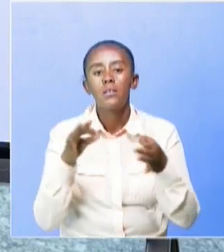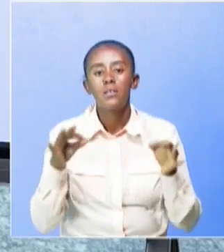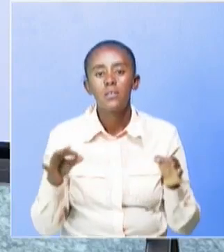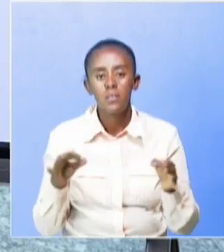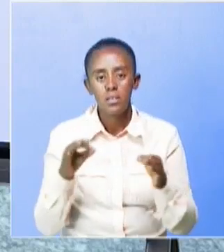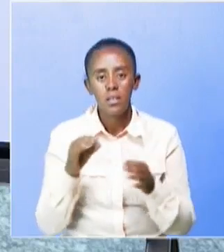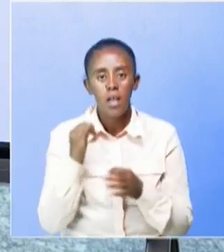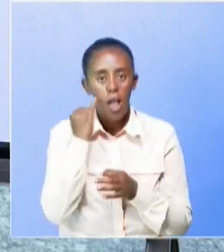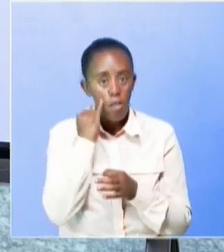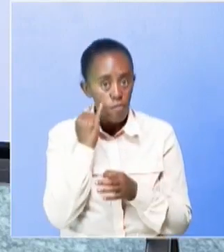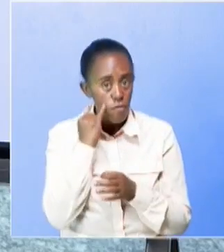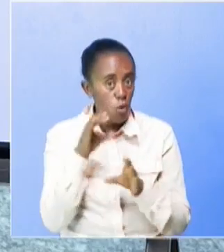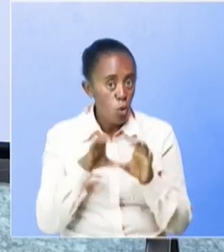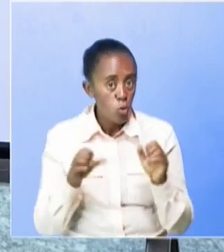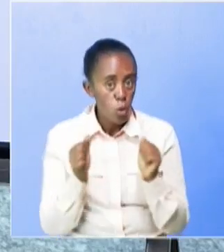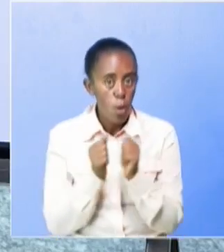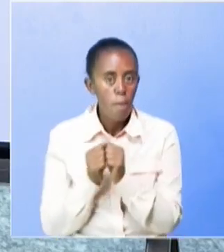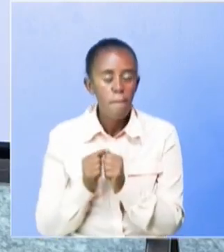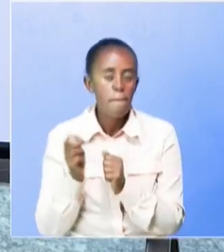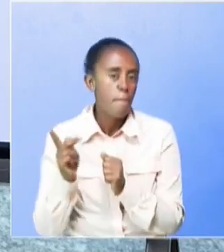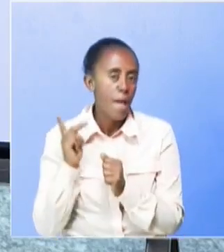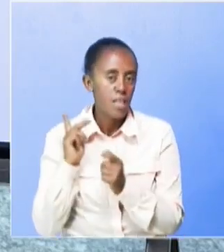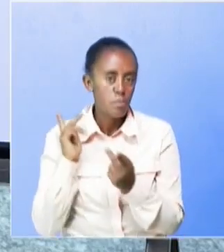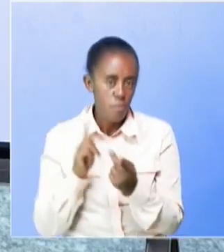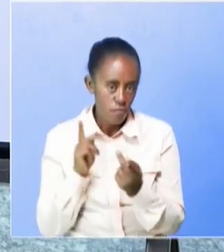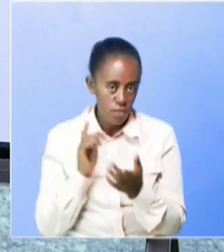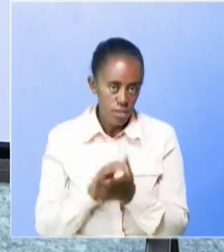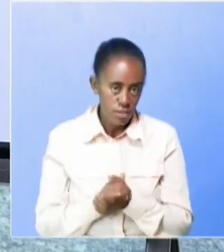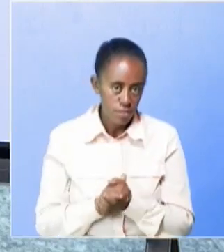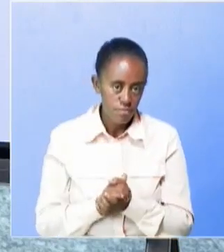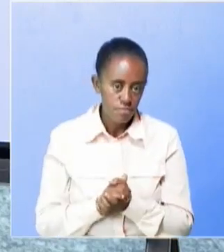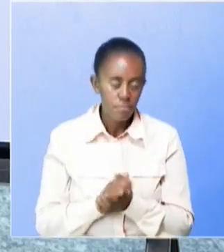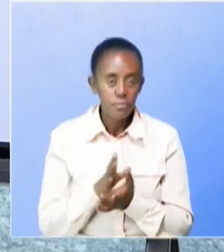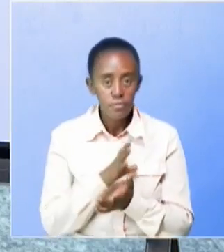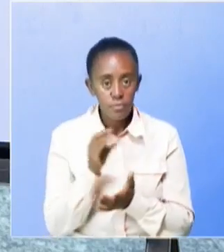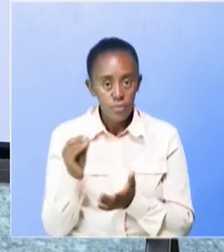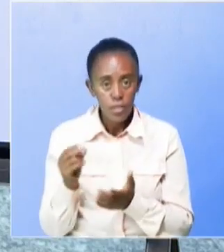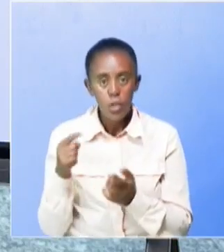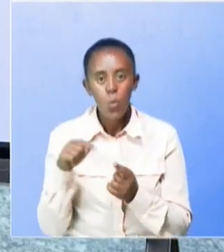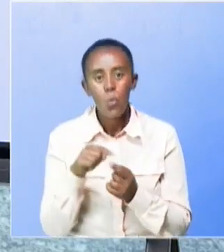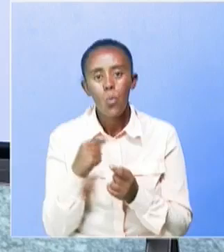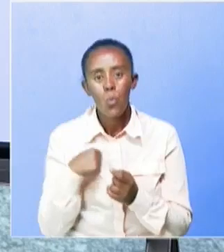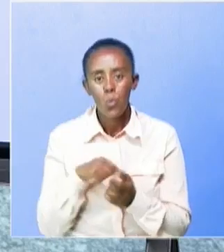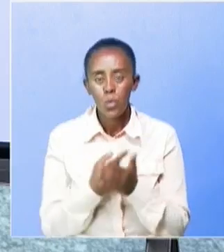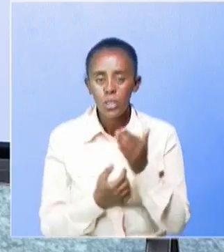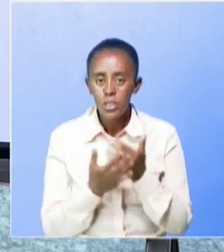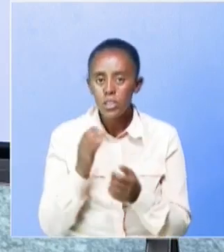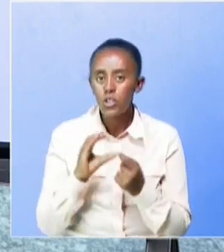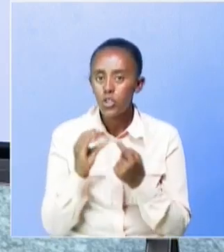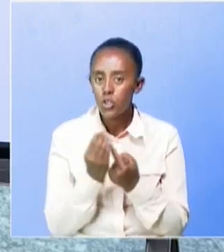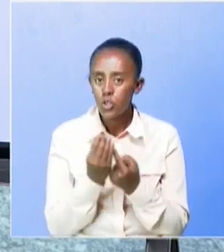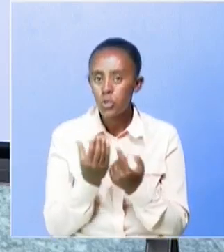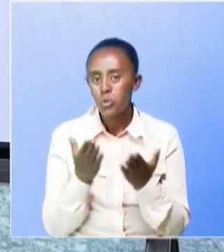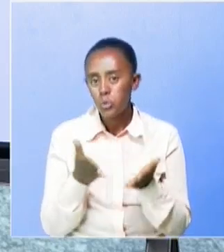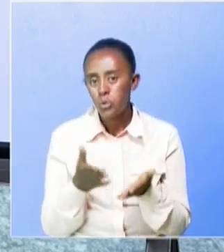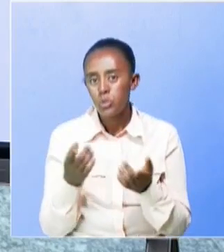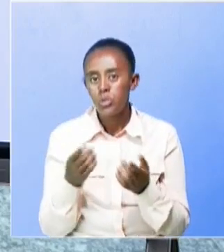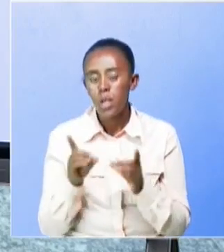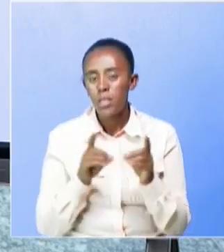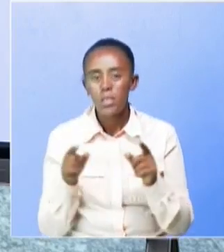if clause, with the past perfect. And we talk about situations that did not